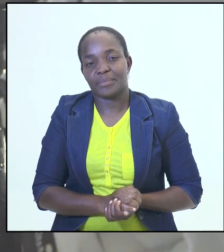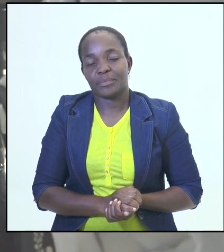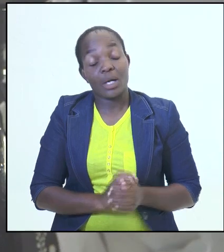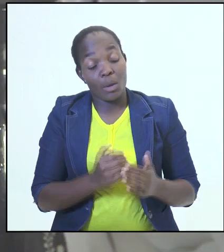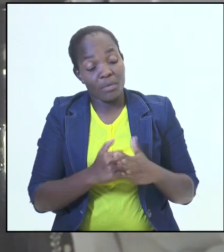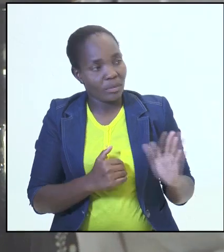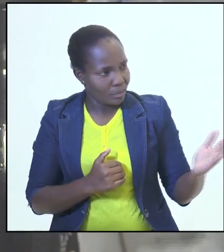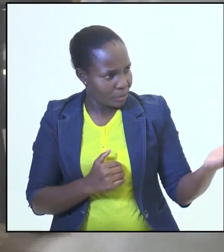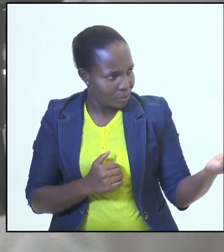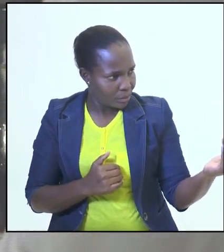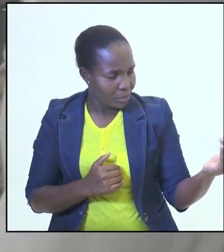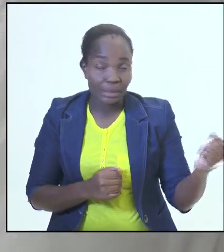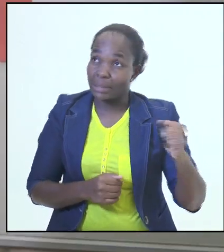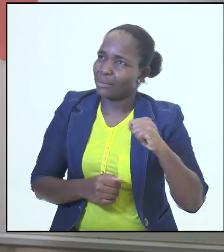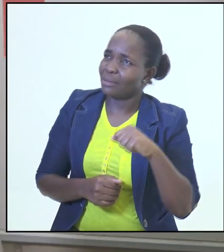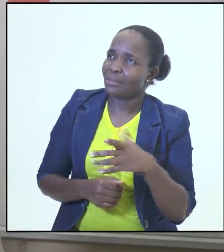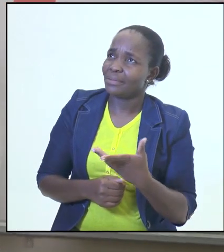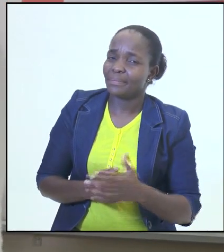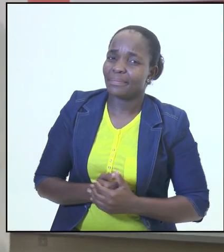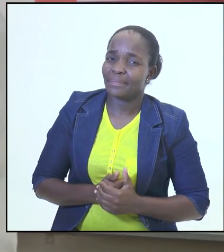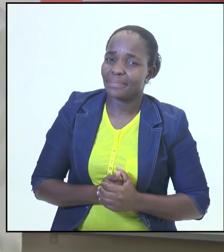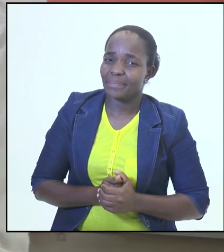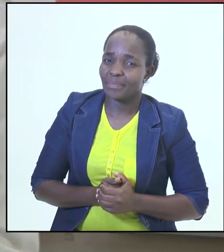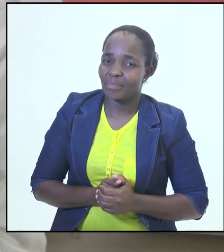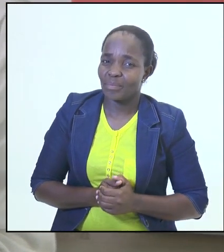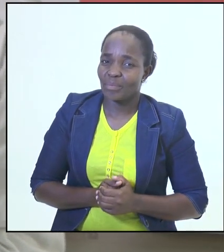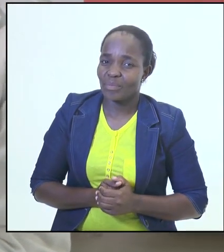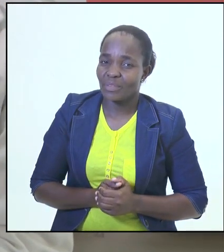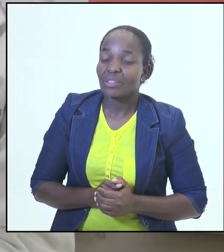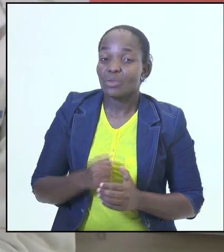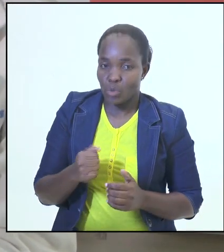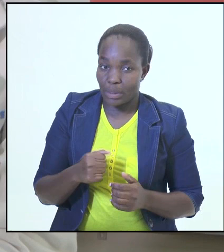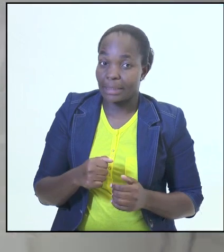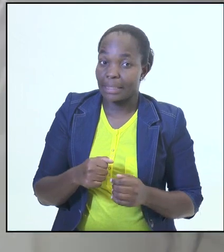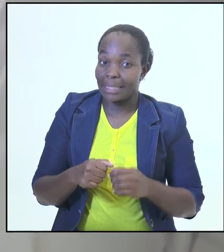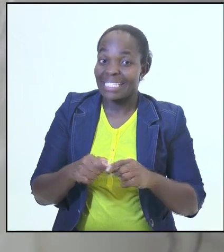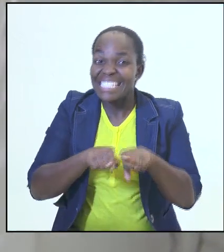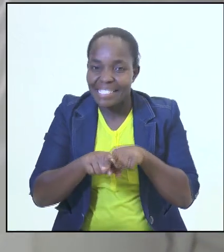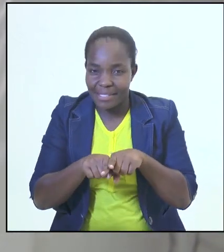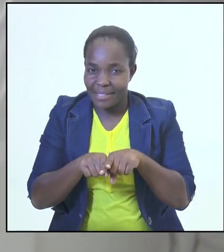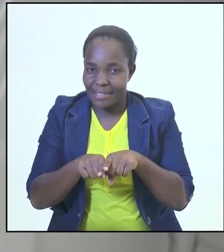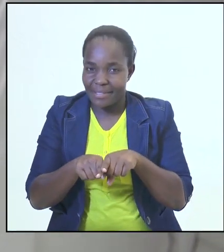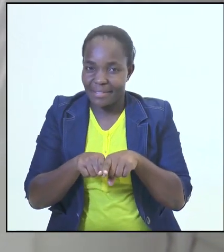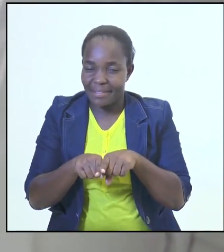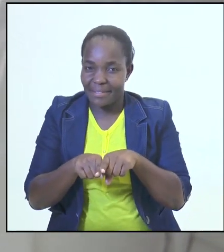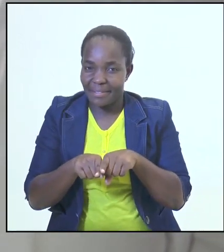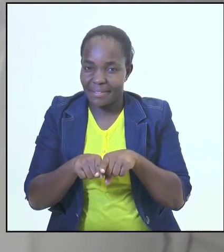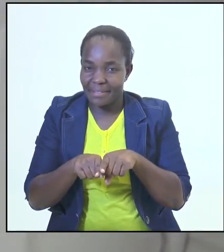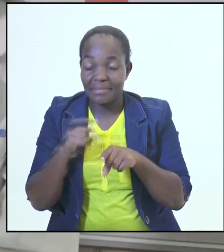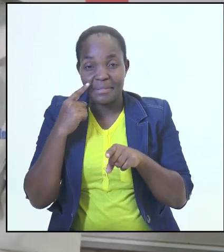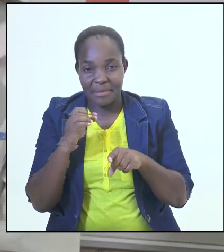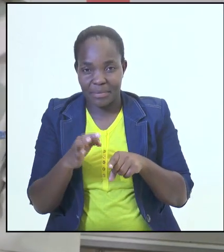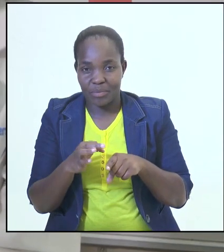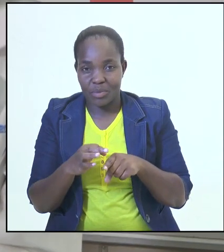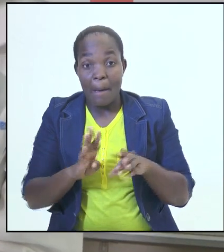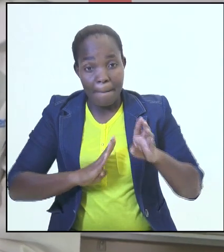Benvinda, Yes, Miss? you know we can prove this investigation. It is not just theory.